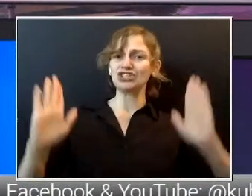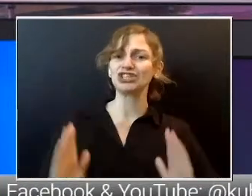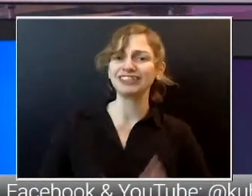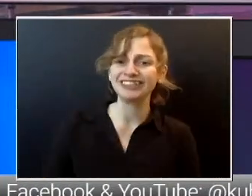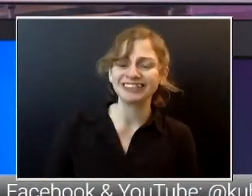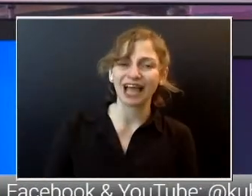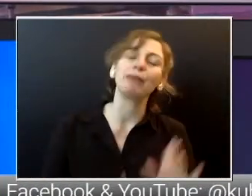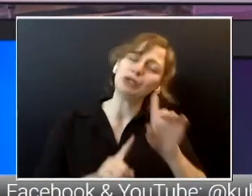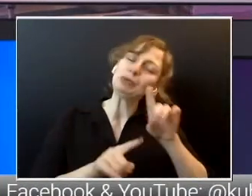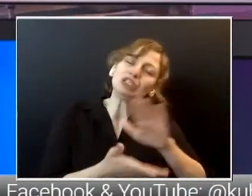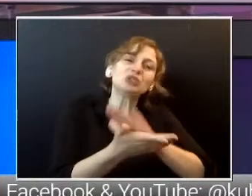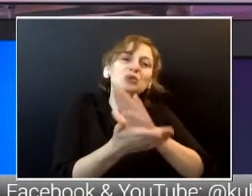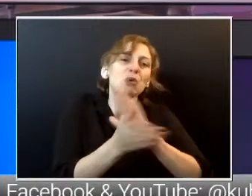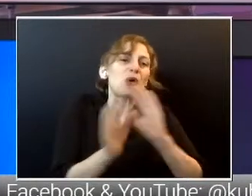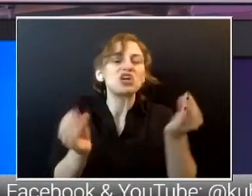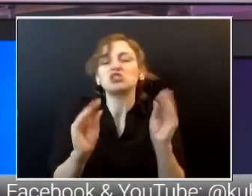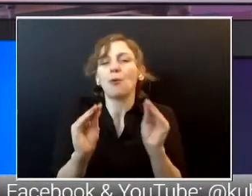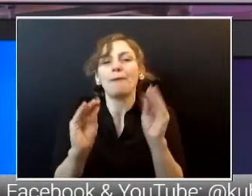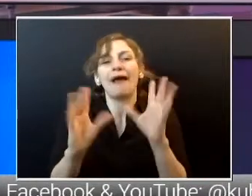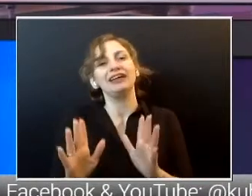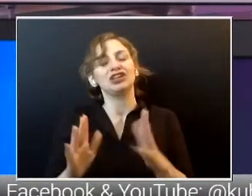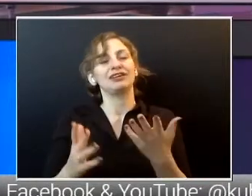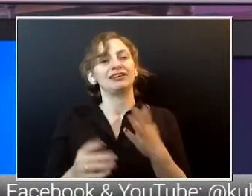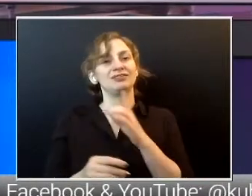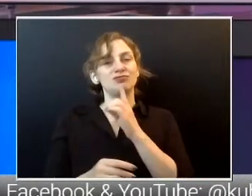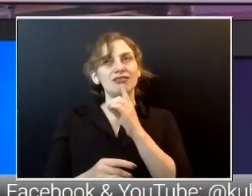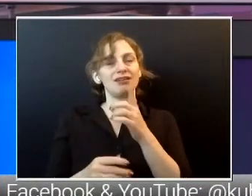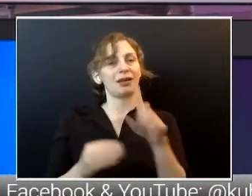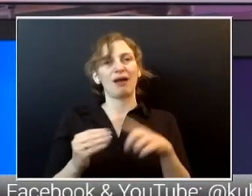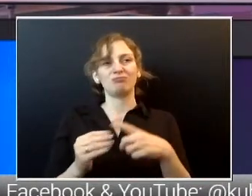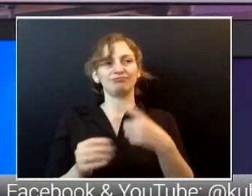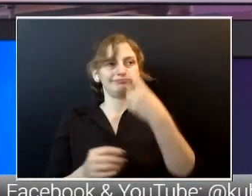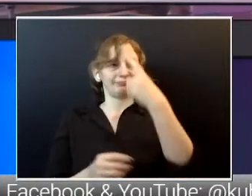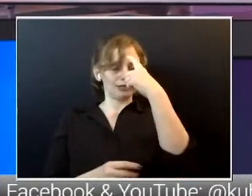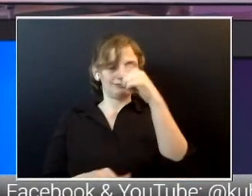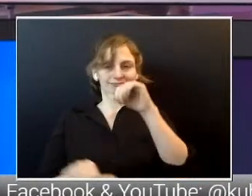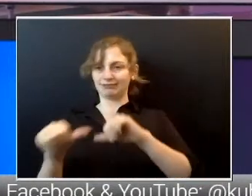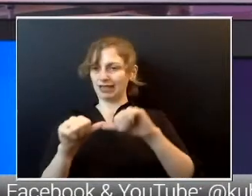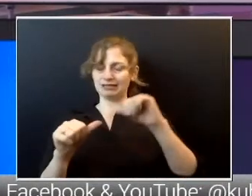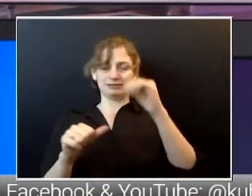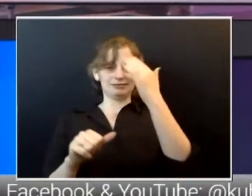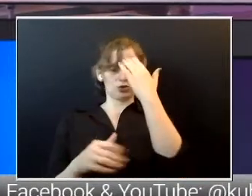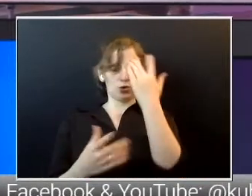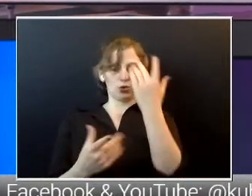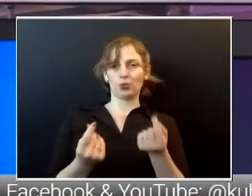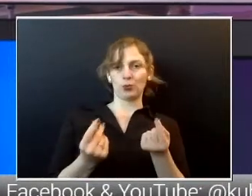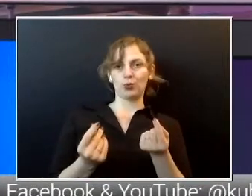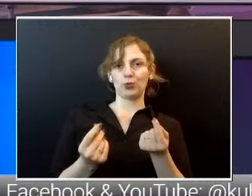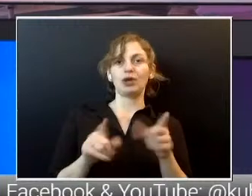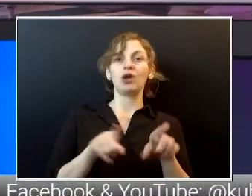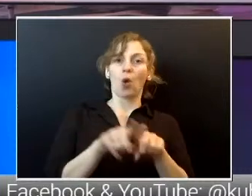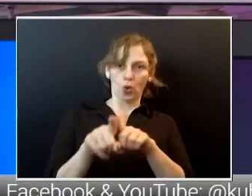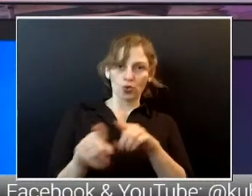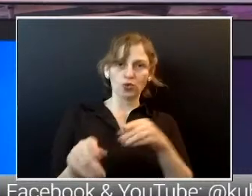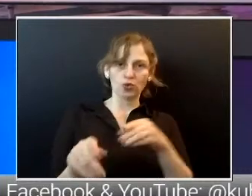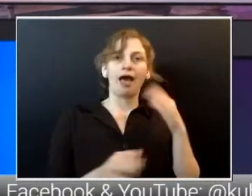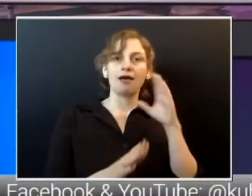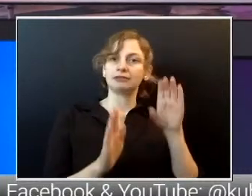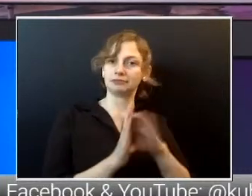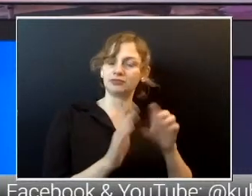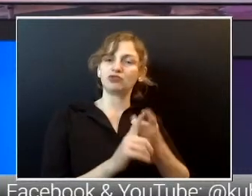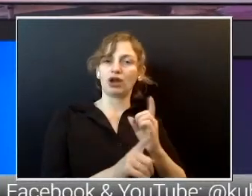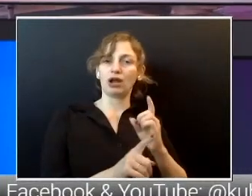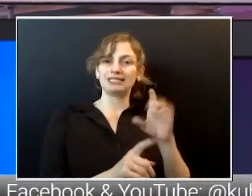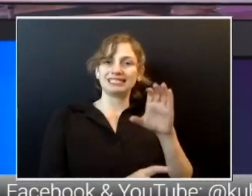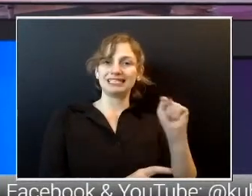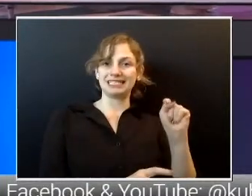It's just brains and science and knowing what to do. We also have some images of Cynthia's CT scan, so we can. Oh, and it's